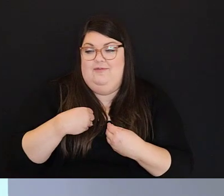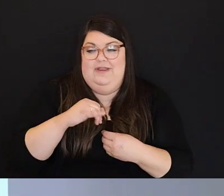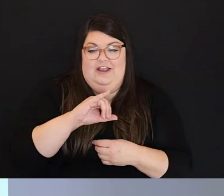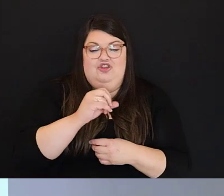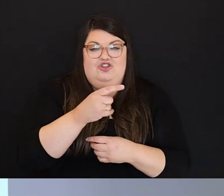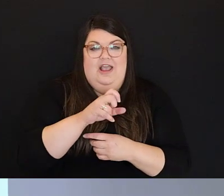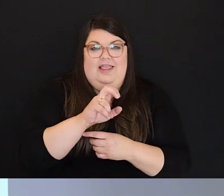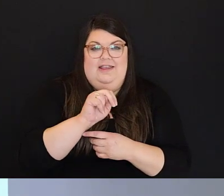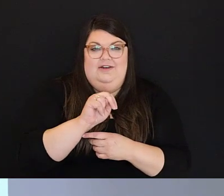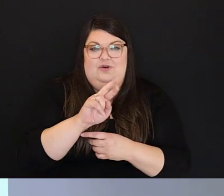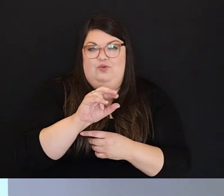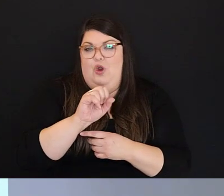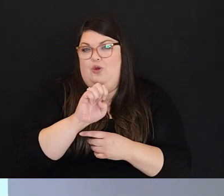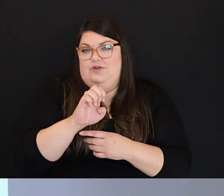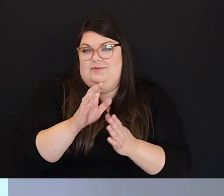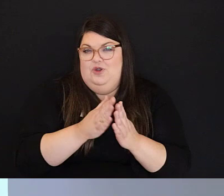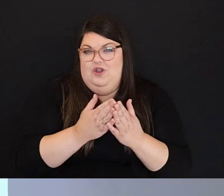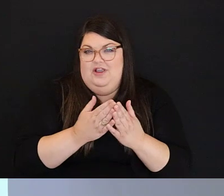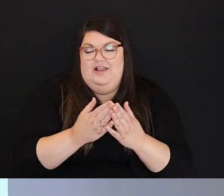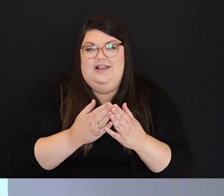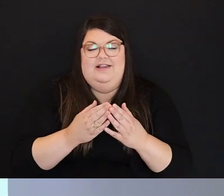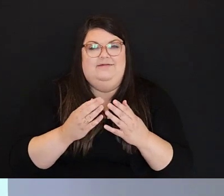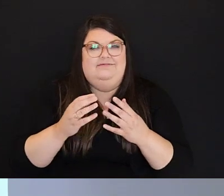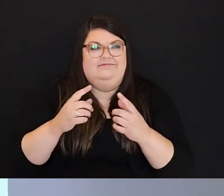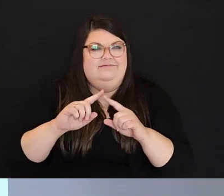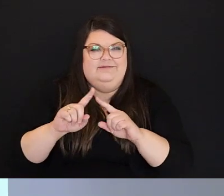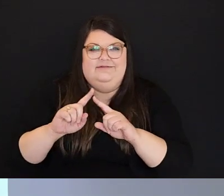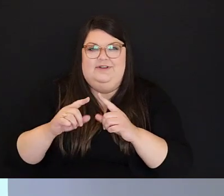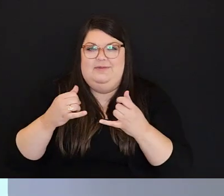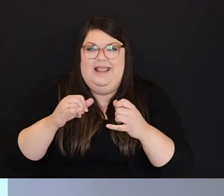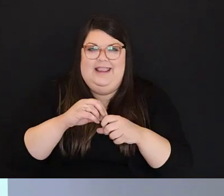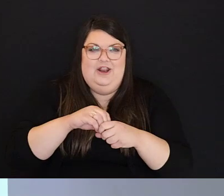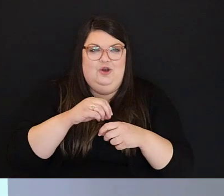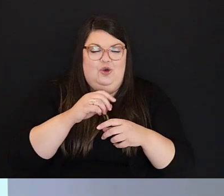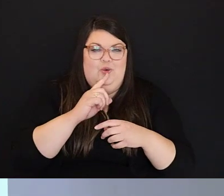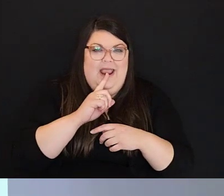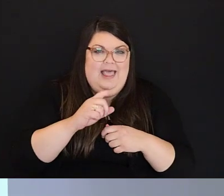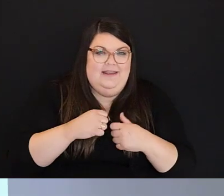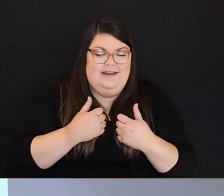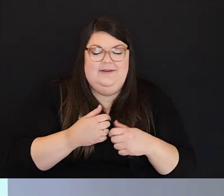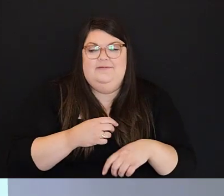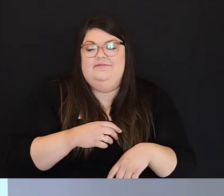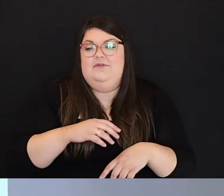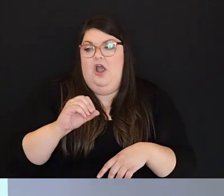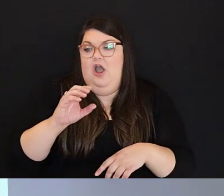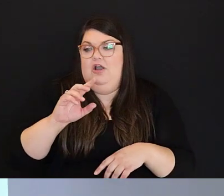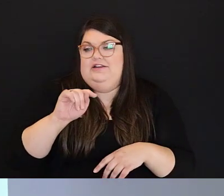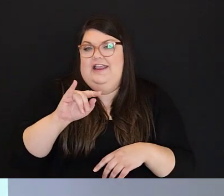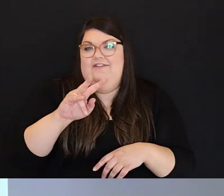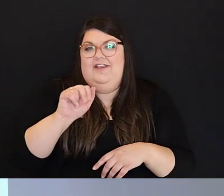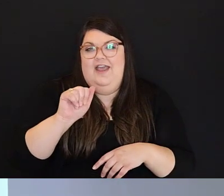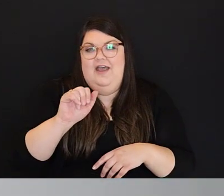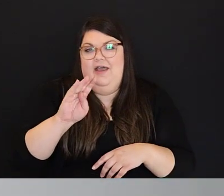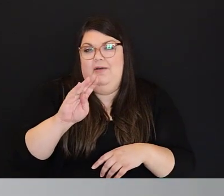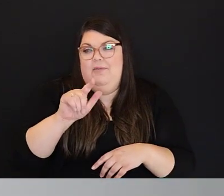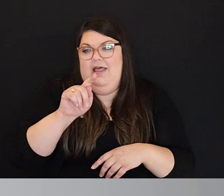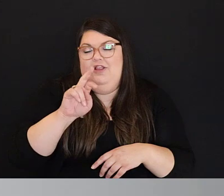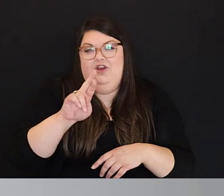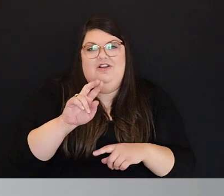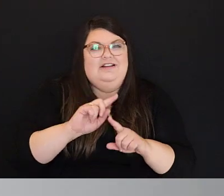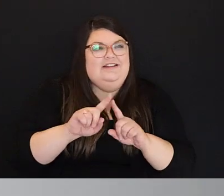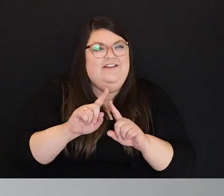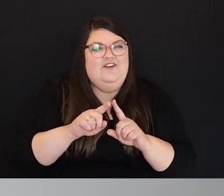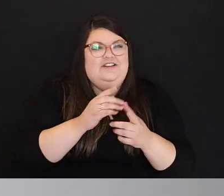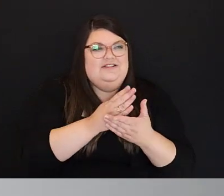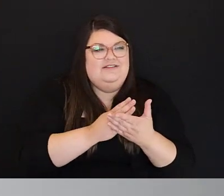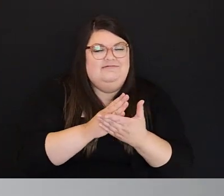going into that and playing in reality. So like all of these other voices, Octavia Butler, and like all of these sort of intersections